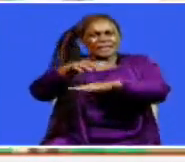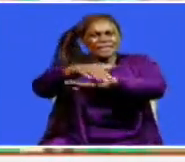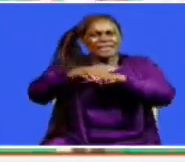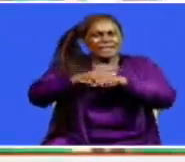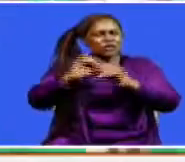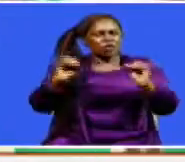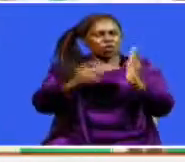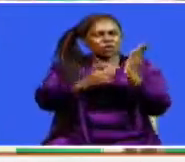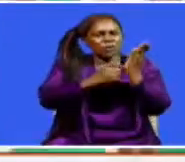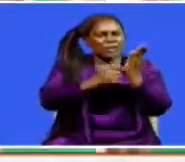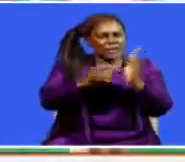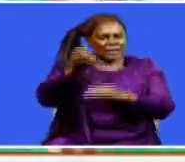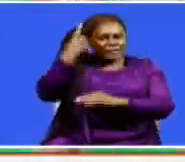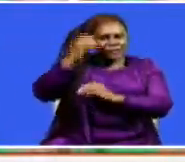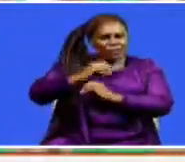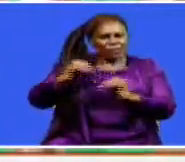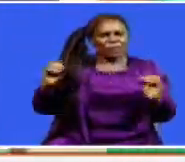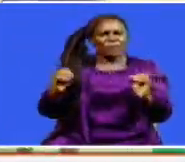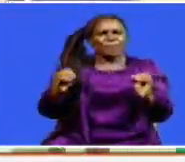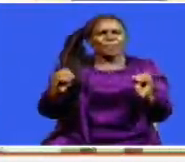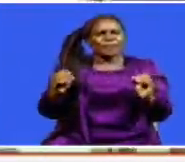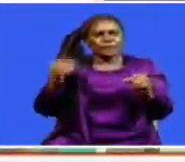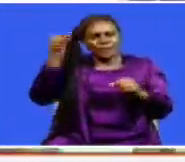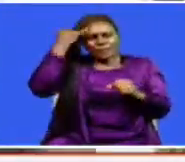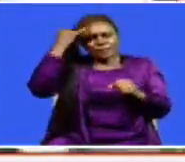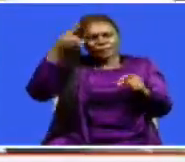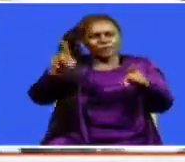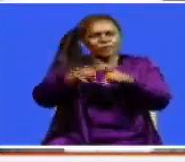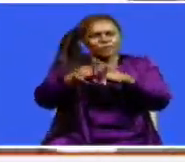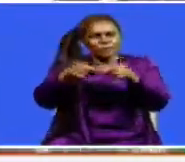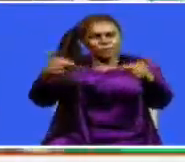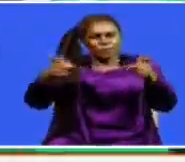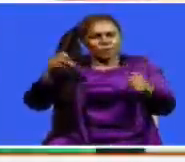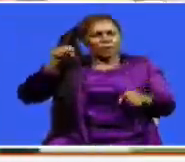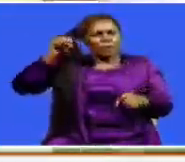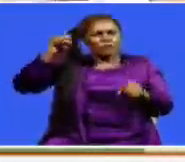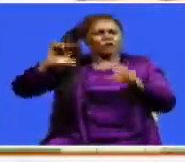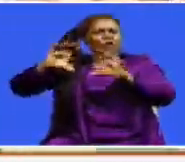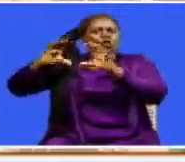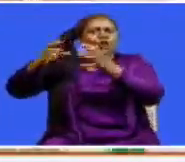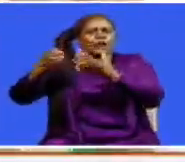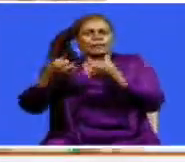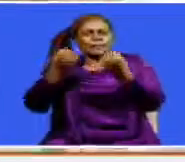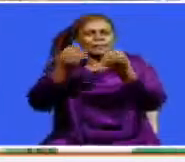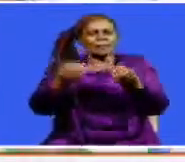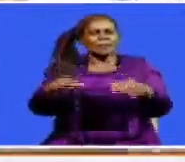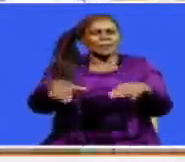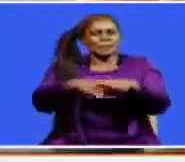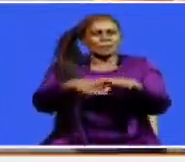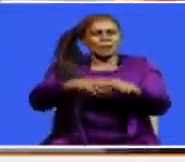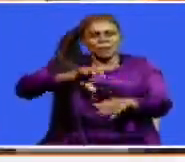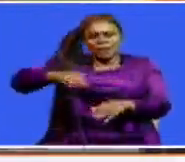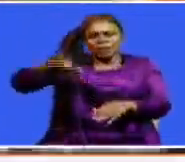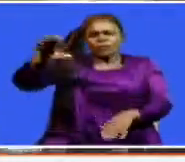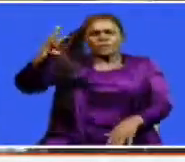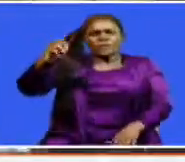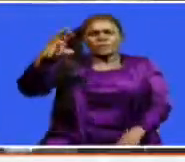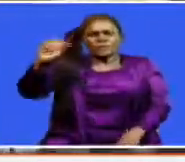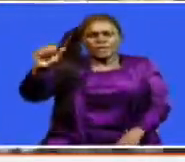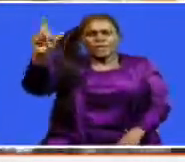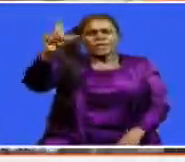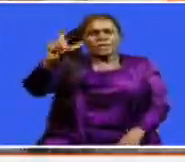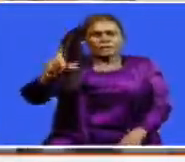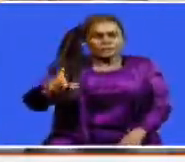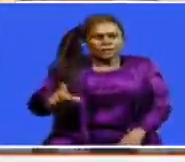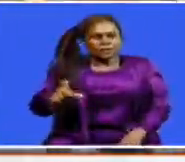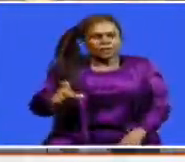or Swahili languages. So far, the initiative has also attracted the political class, as many members of the county assembly from the region